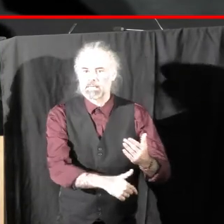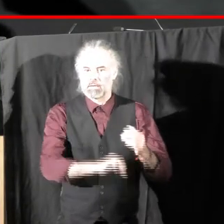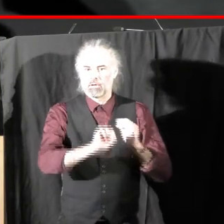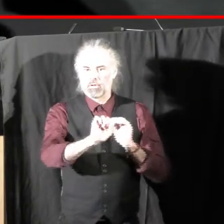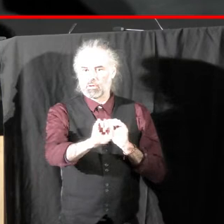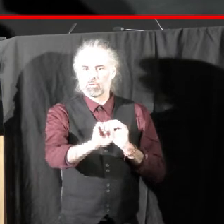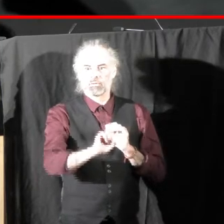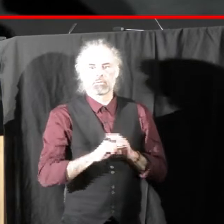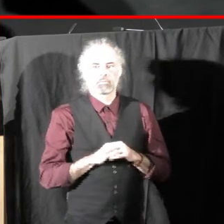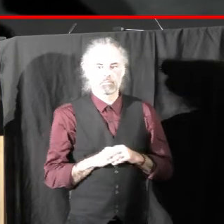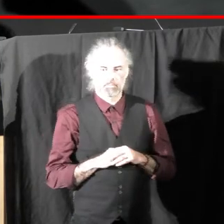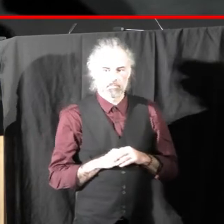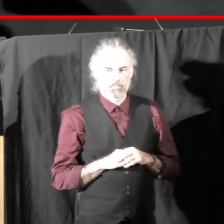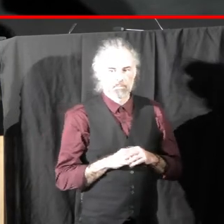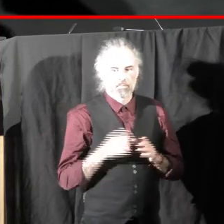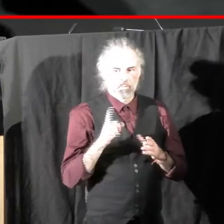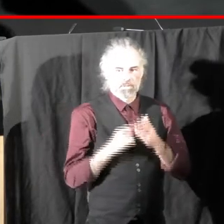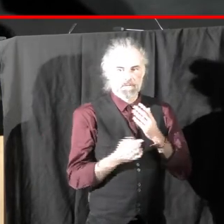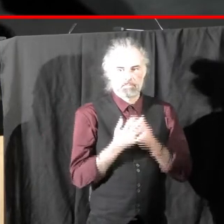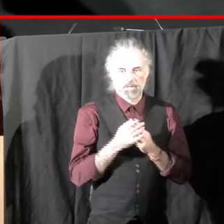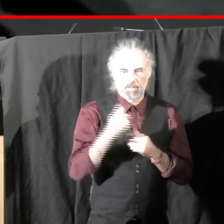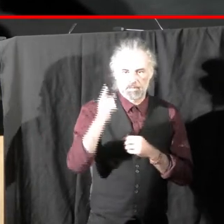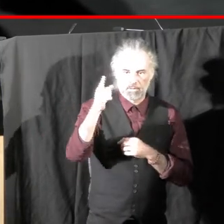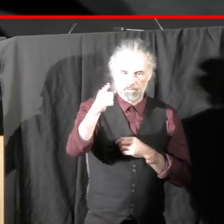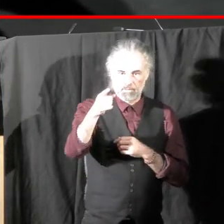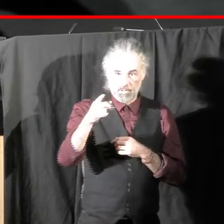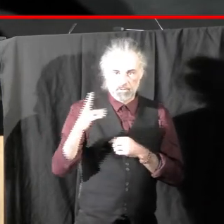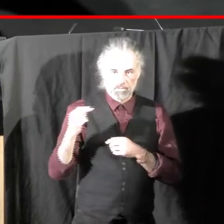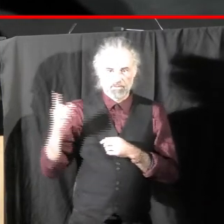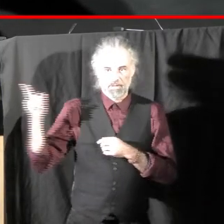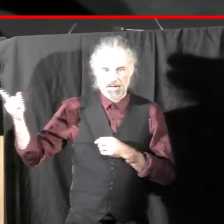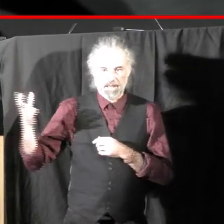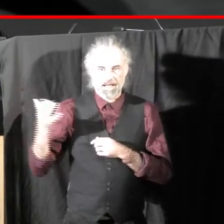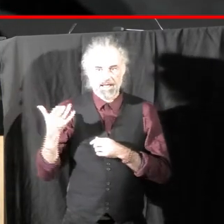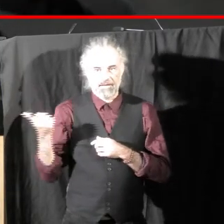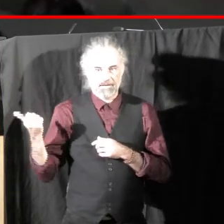those, what's happening in the experiment. Yeah? Do you have any of those from the safety mechanism that you can